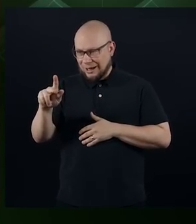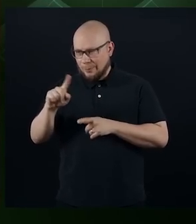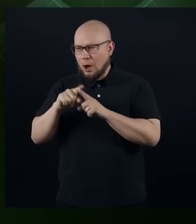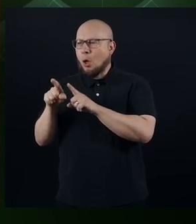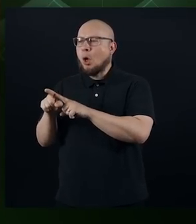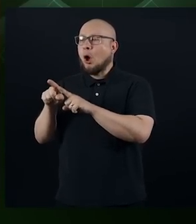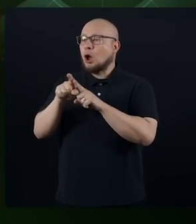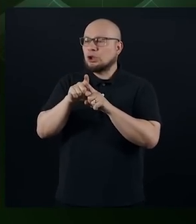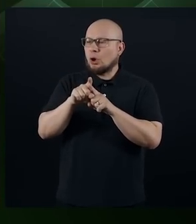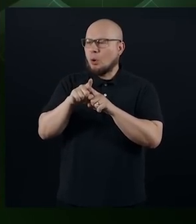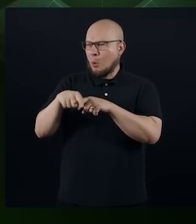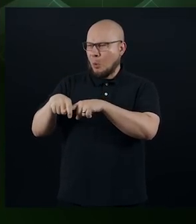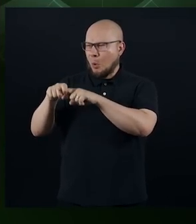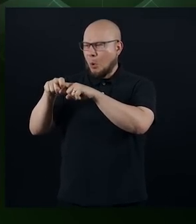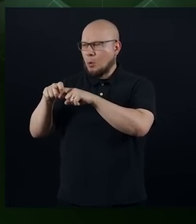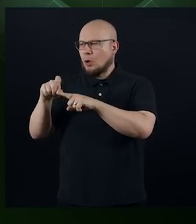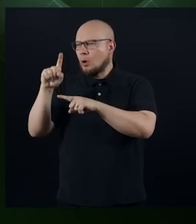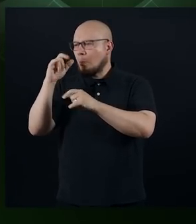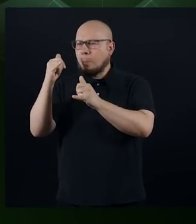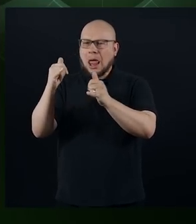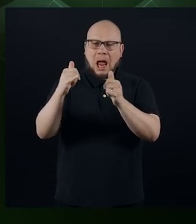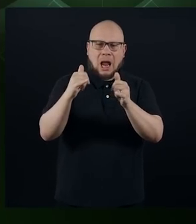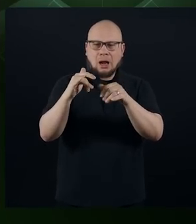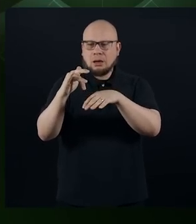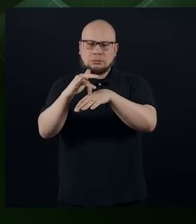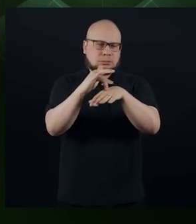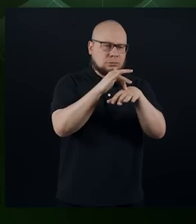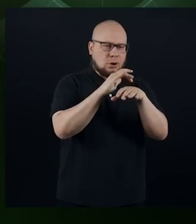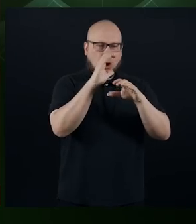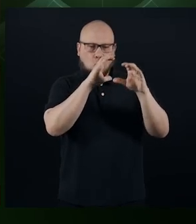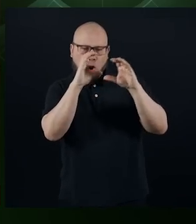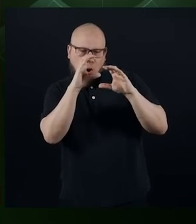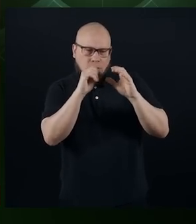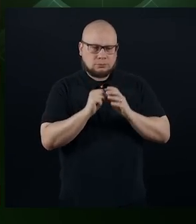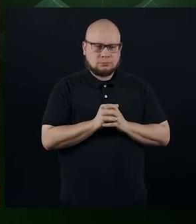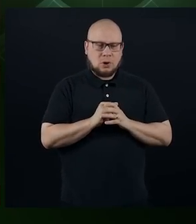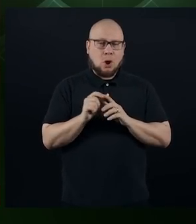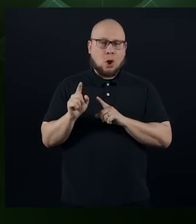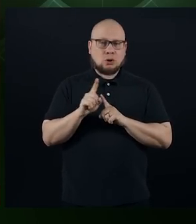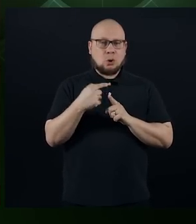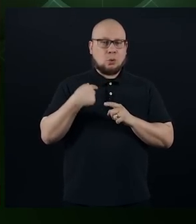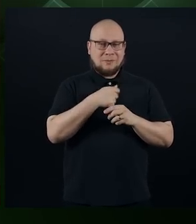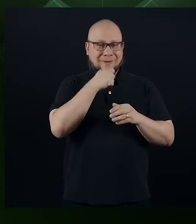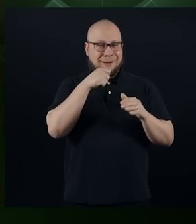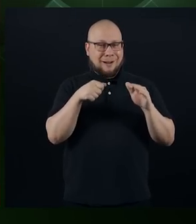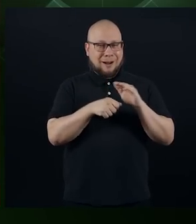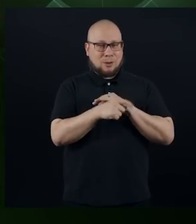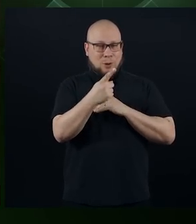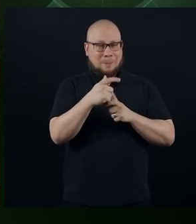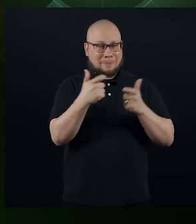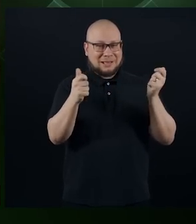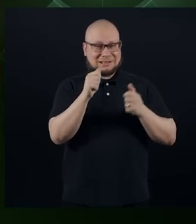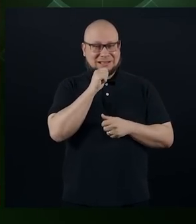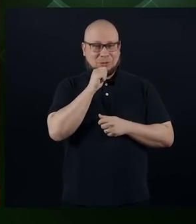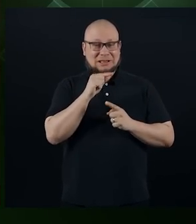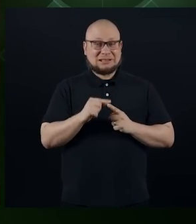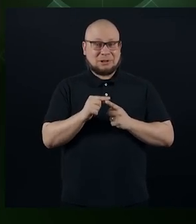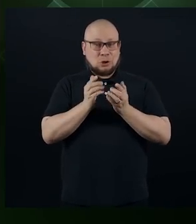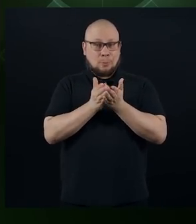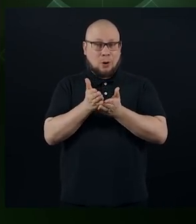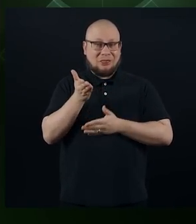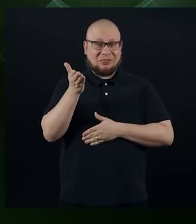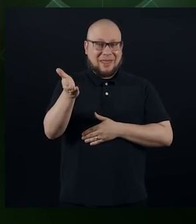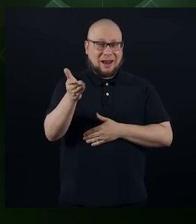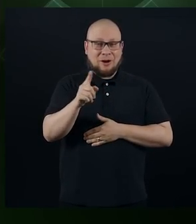of things to explore within that location, lots of little moments to discover. If you follow the trail, there's also a reveal of a very special ship. There's